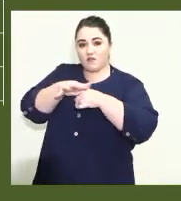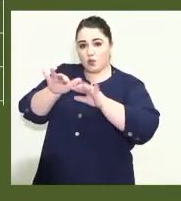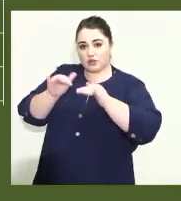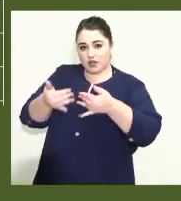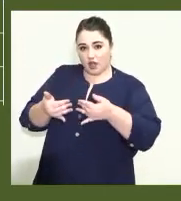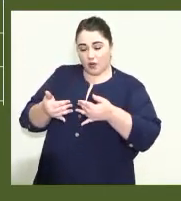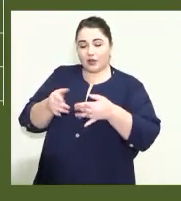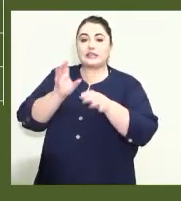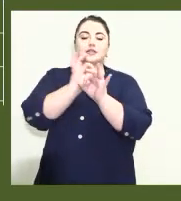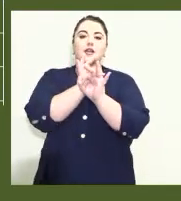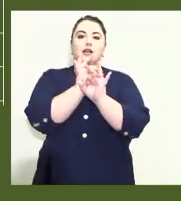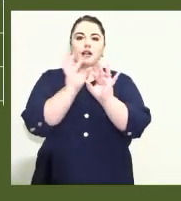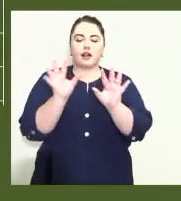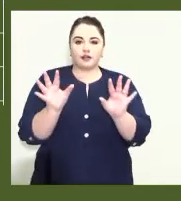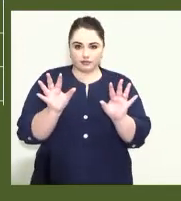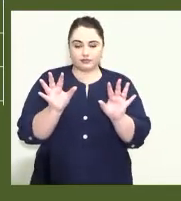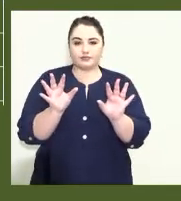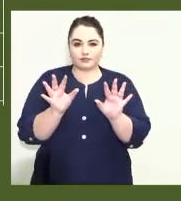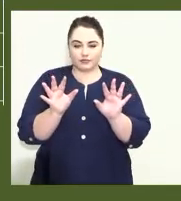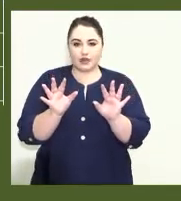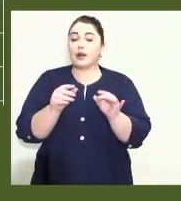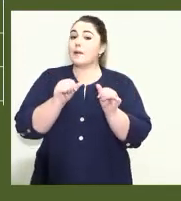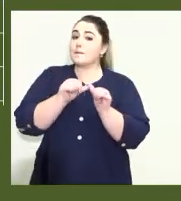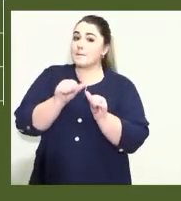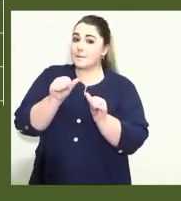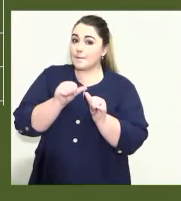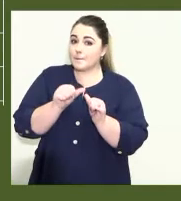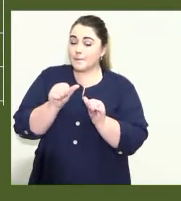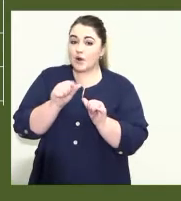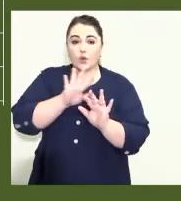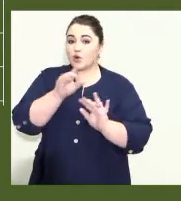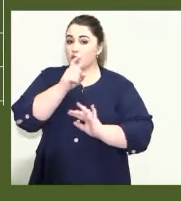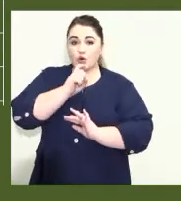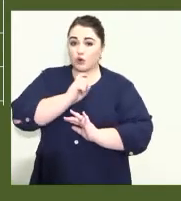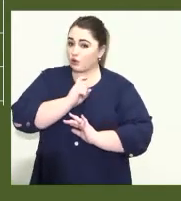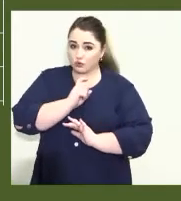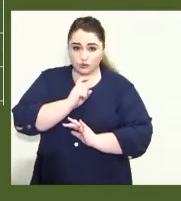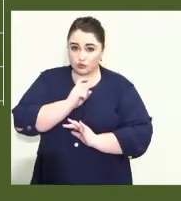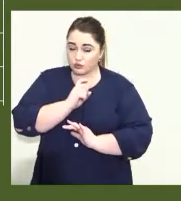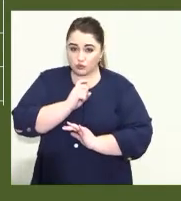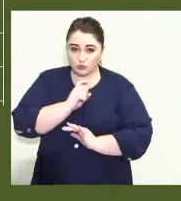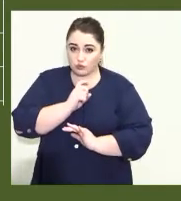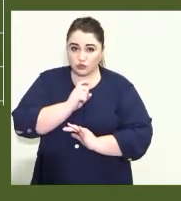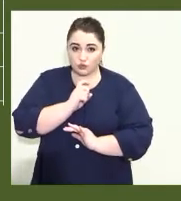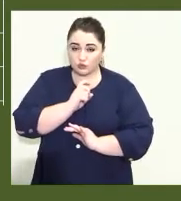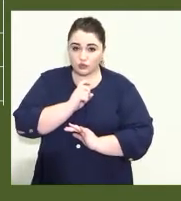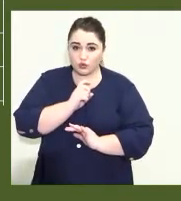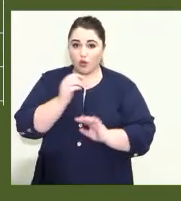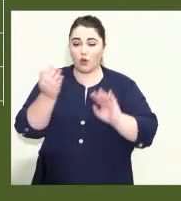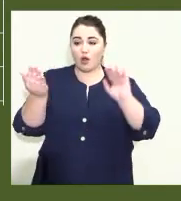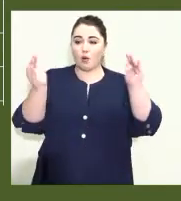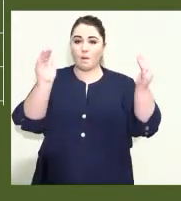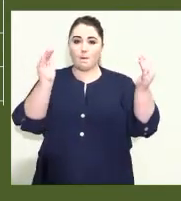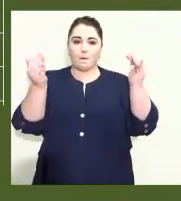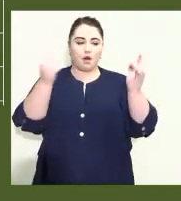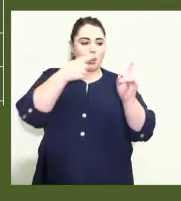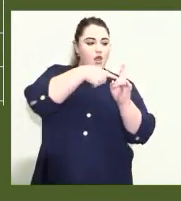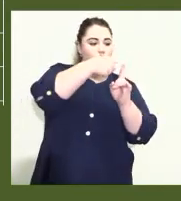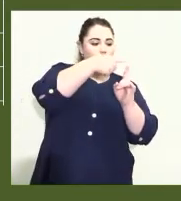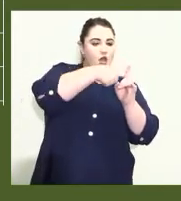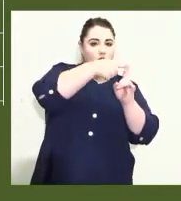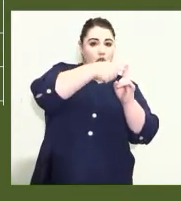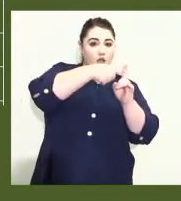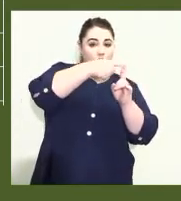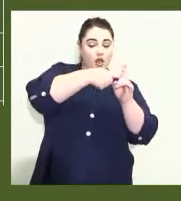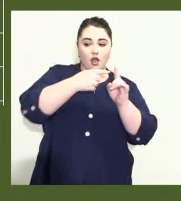plants. You're making it clear. And I rather recommend that learners move away from this in life sciences, where they say